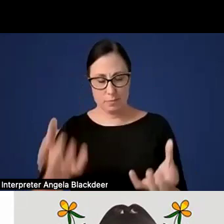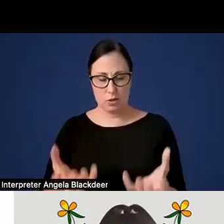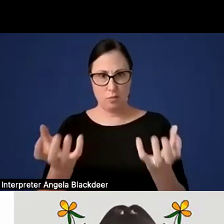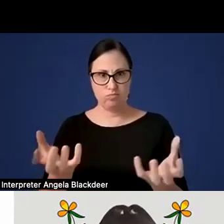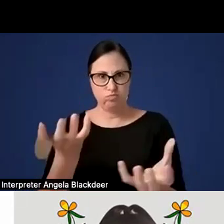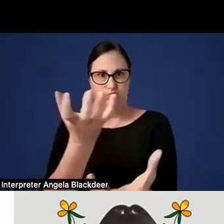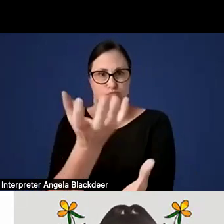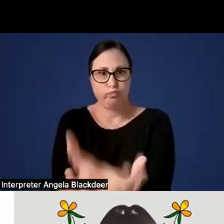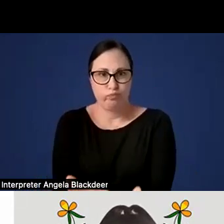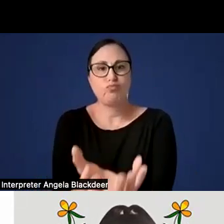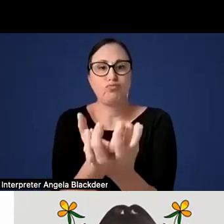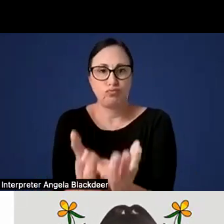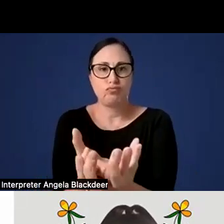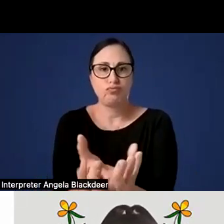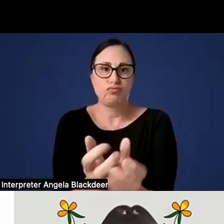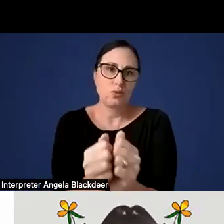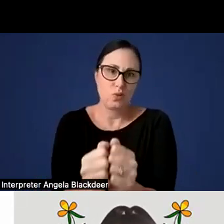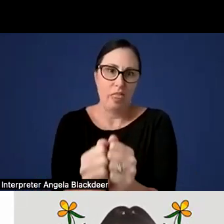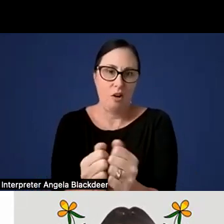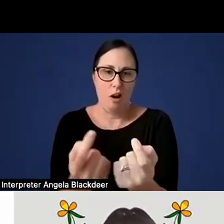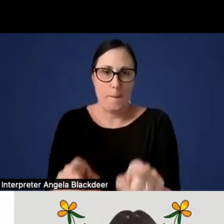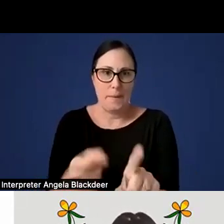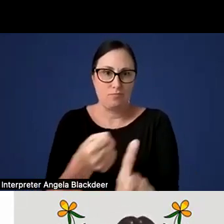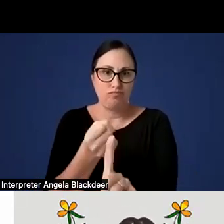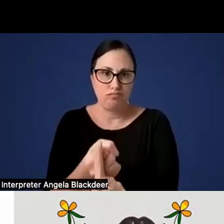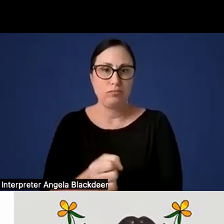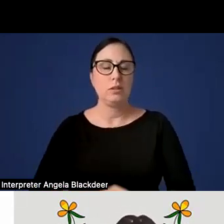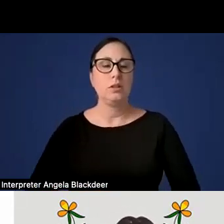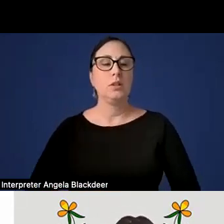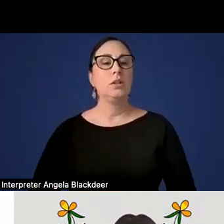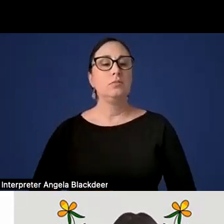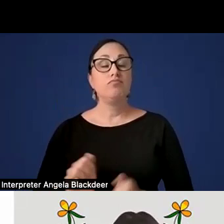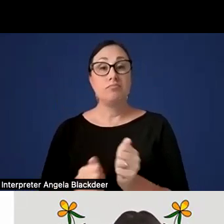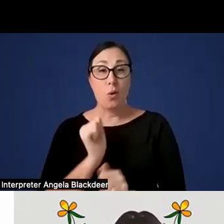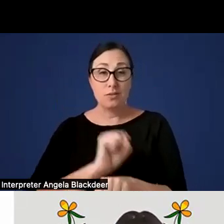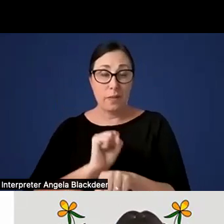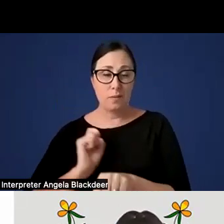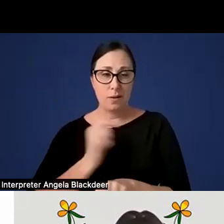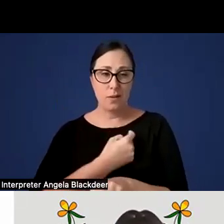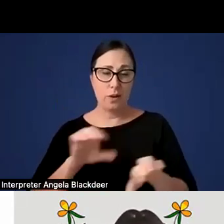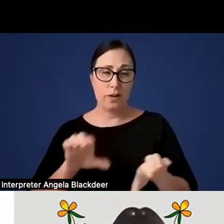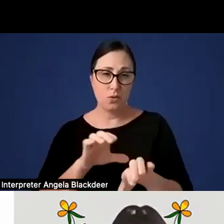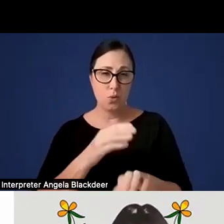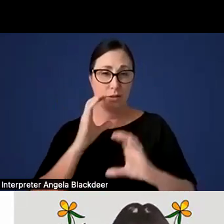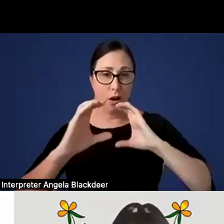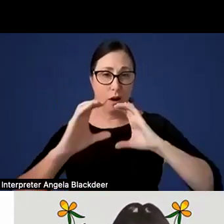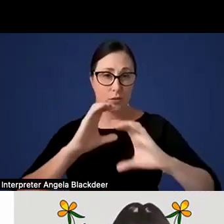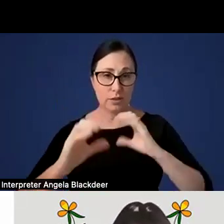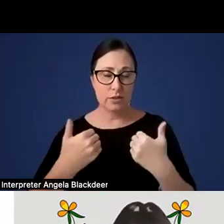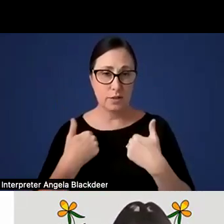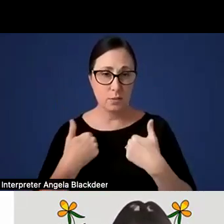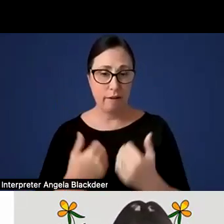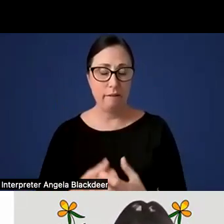subjects overlap. And while most of the work that we do and most of the conversations that we have